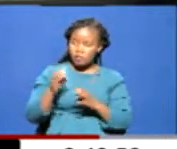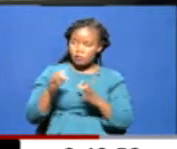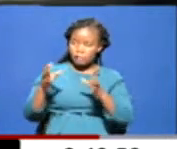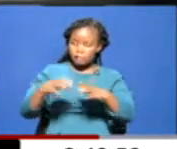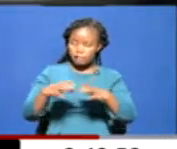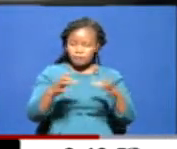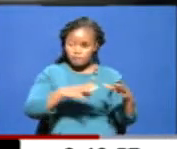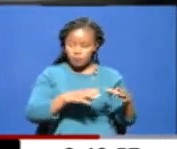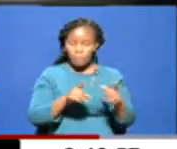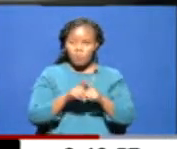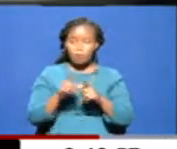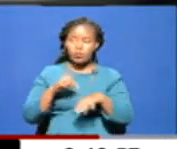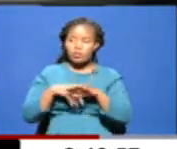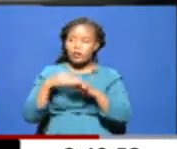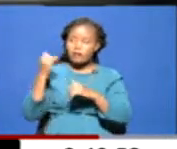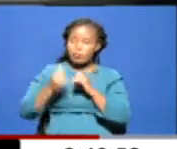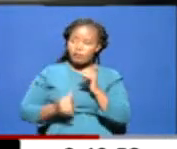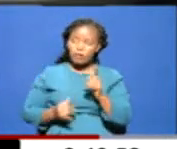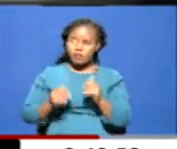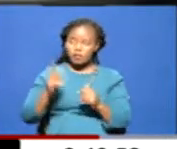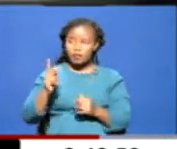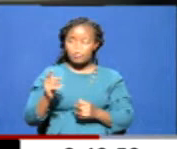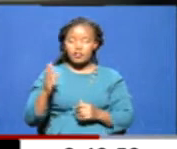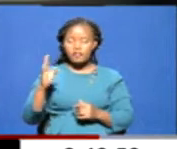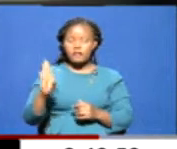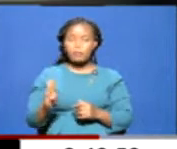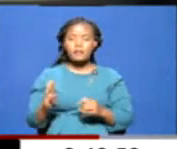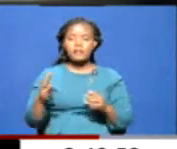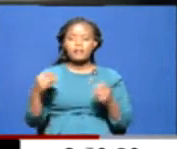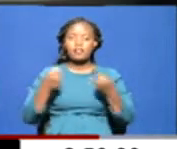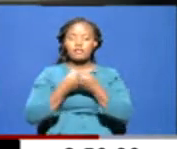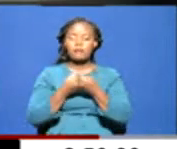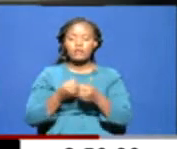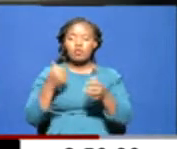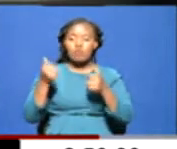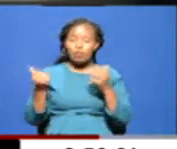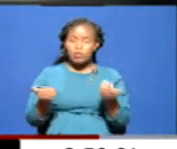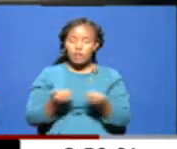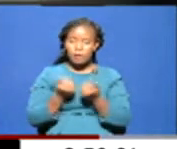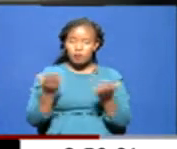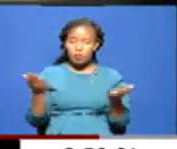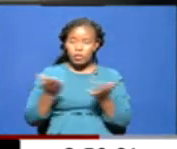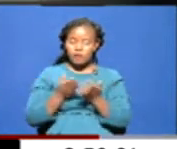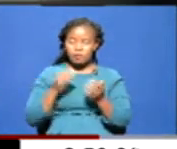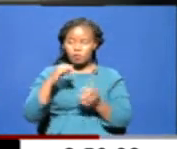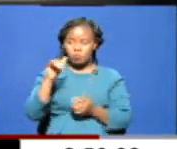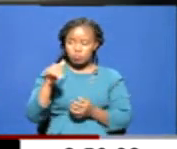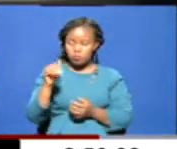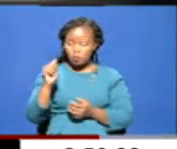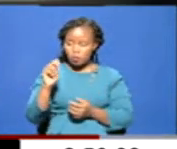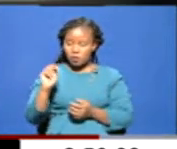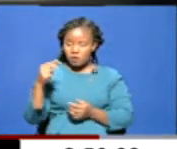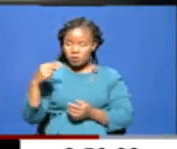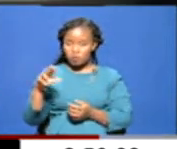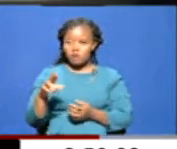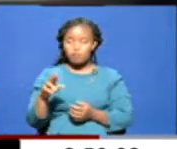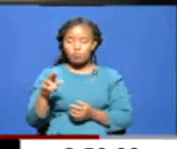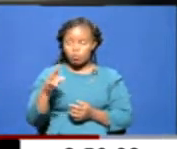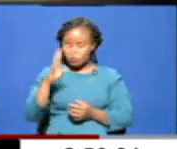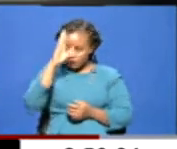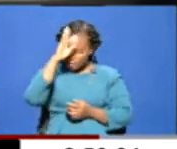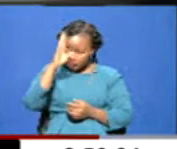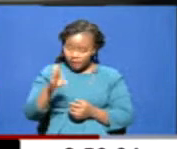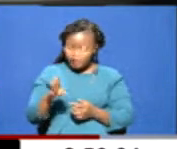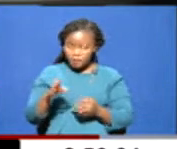final round of the KCB National Autocross Championship, which culminated at Jamhuri Park racetrack on Sunday. Her